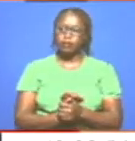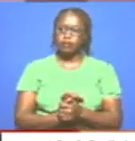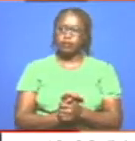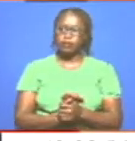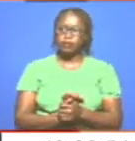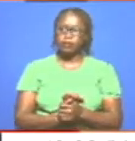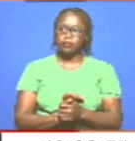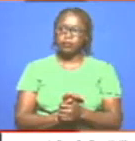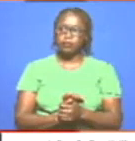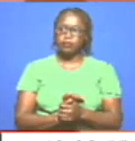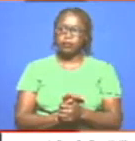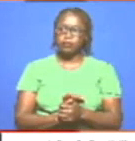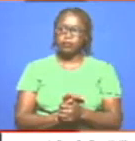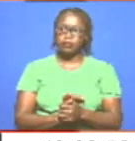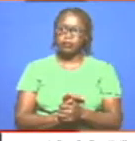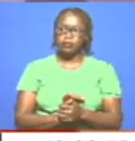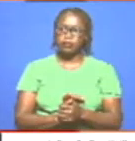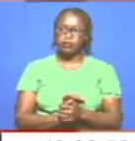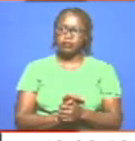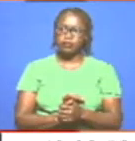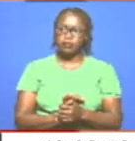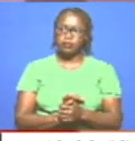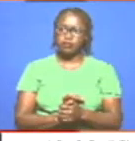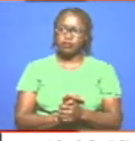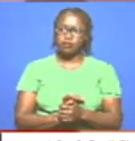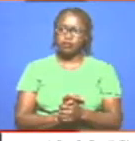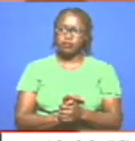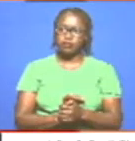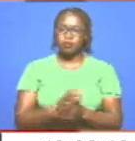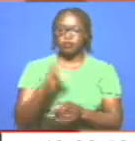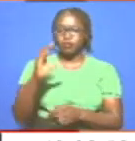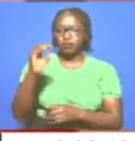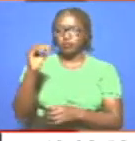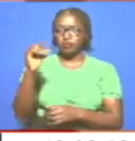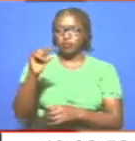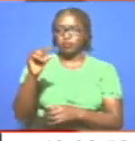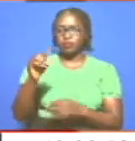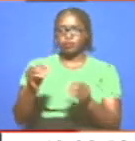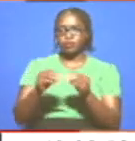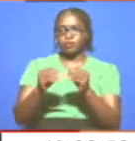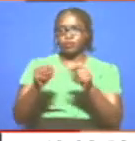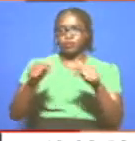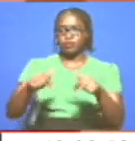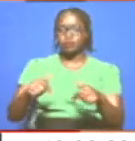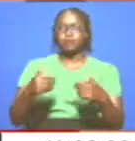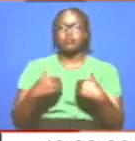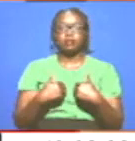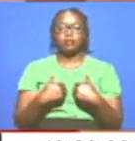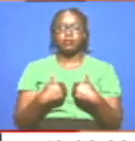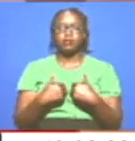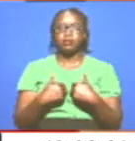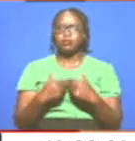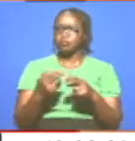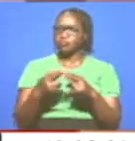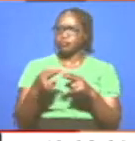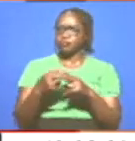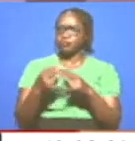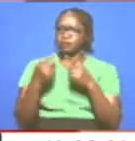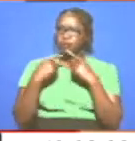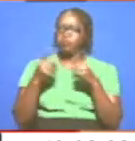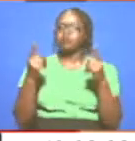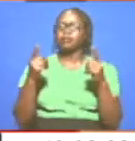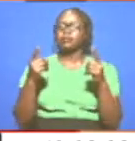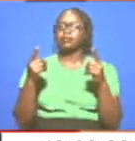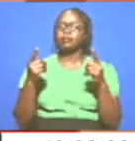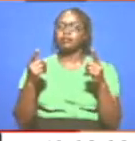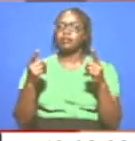Purity Museo is also following up on the Council of Governors, who are holding a meeting today and are about to address the nation. That's part of